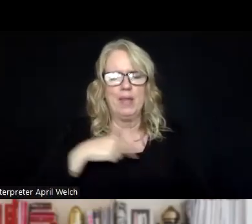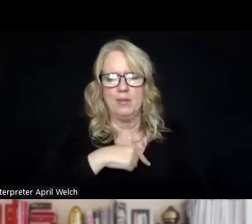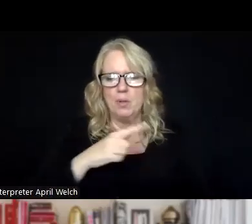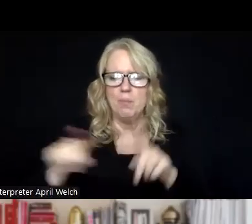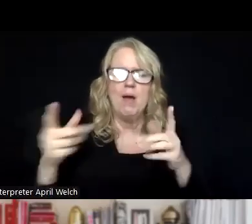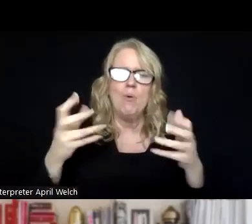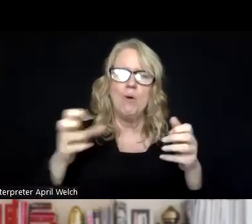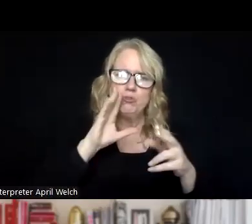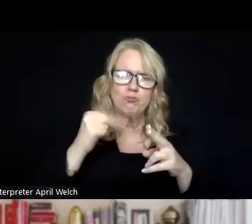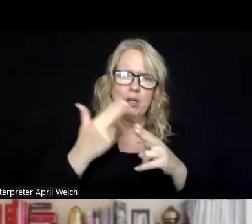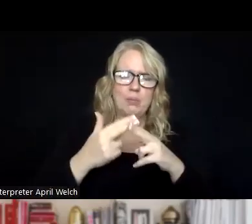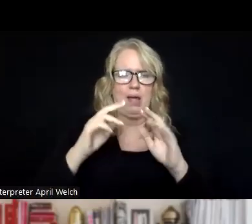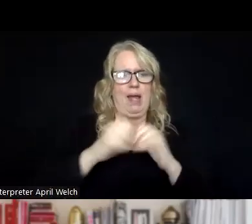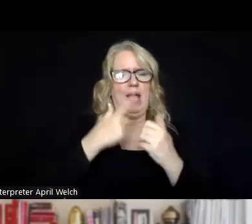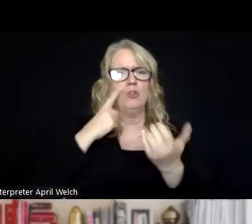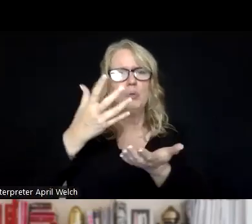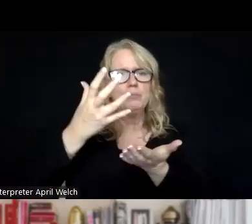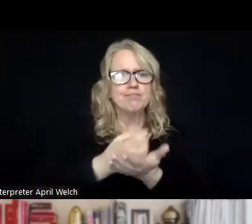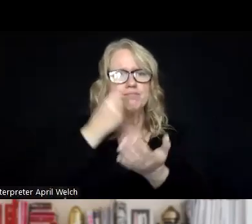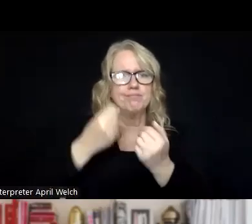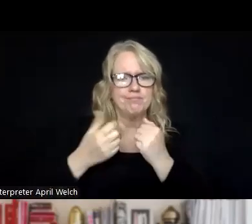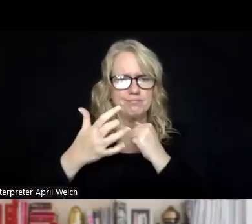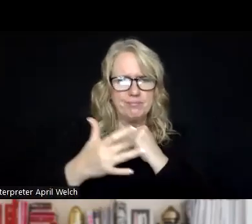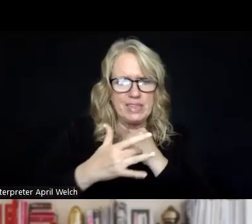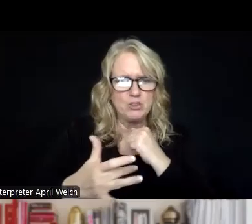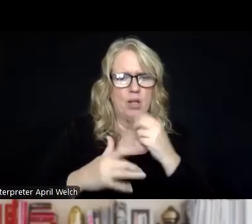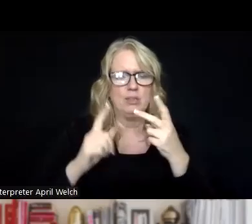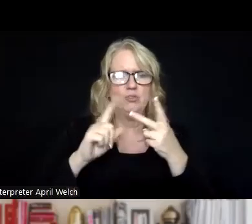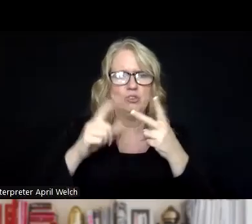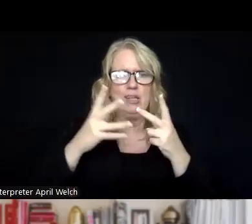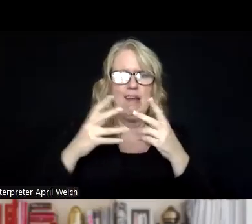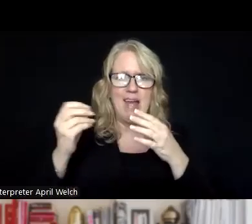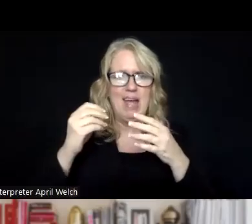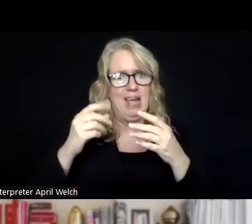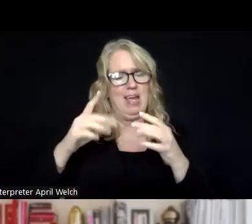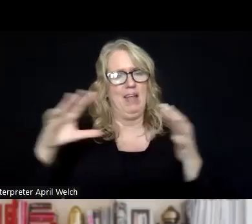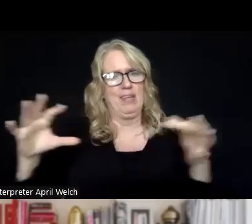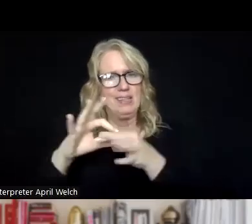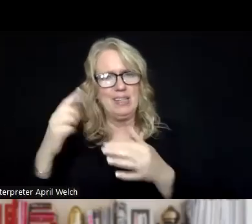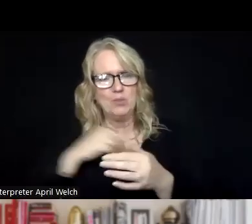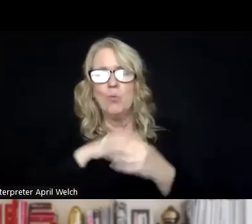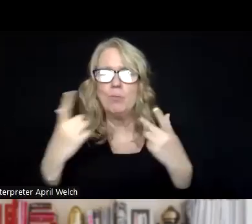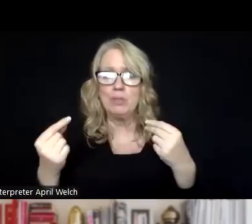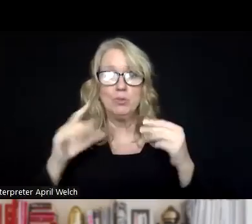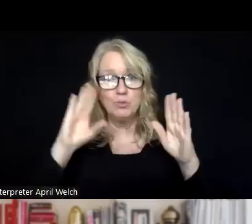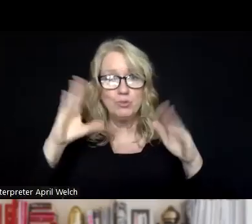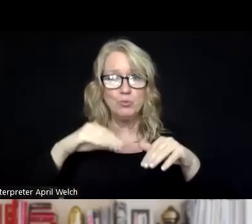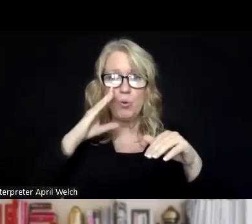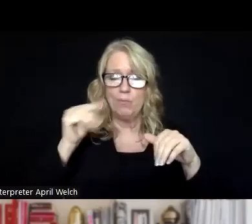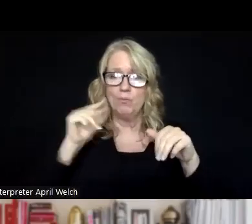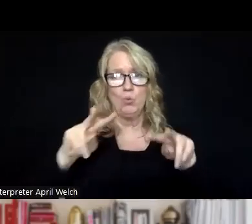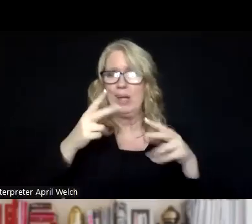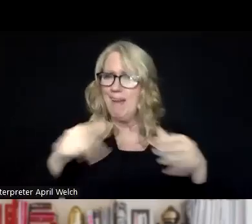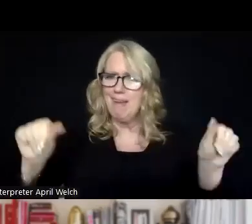about how we leverage technology and how it connects to what we need to do. Did you know that pretty much if you look at any